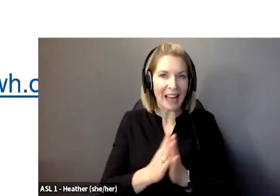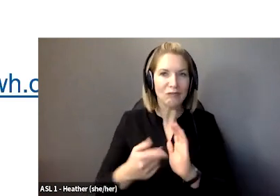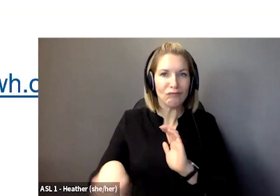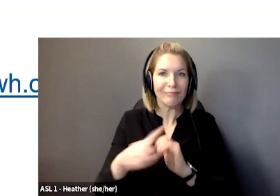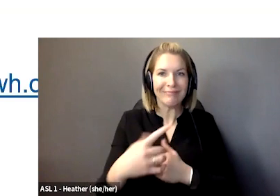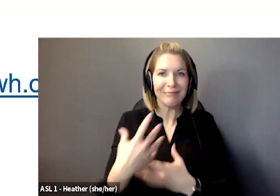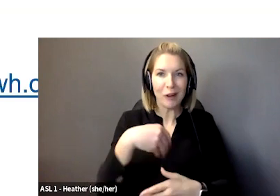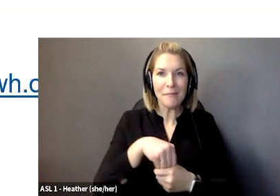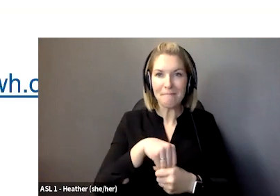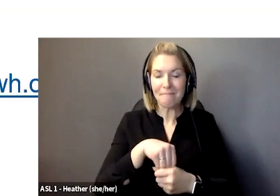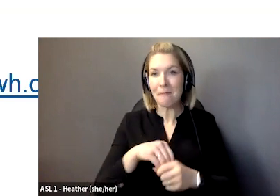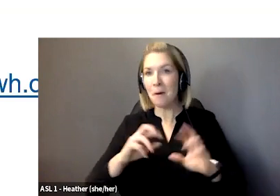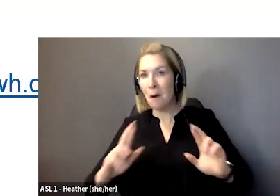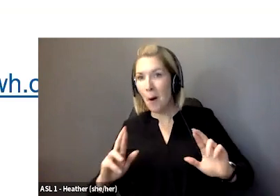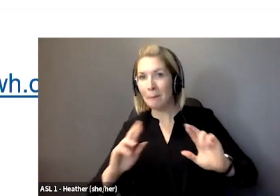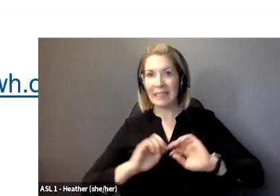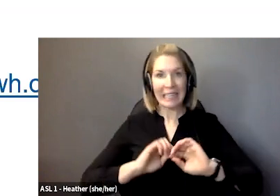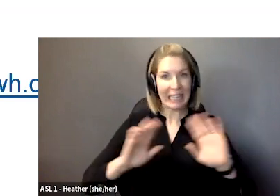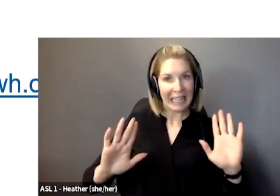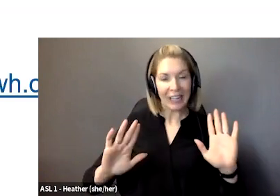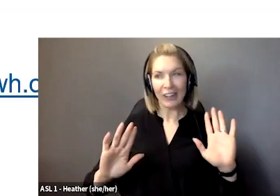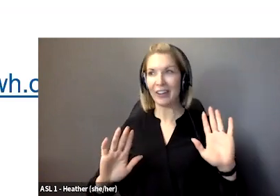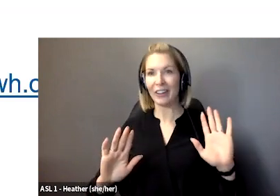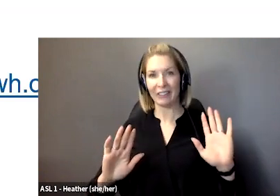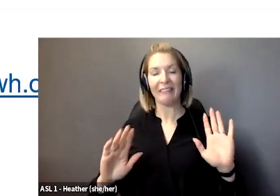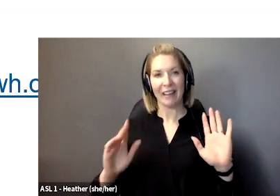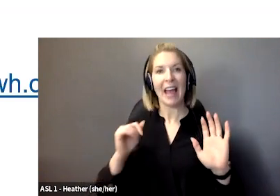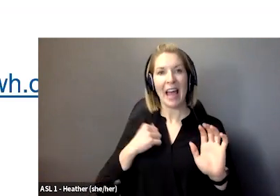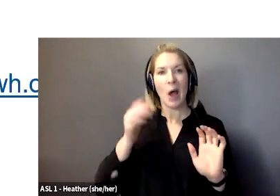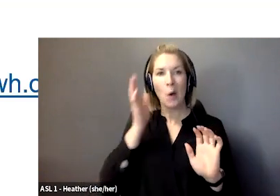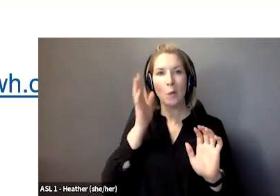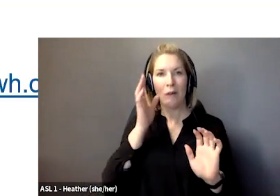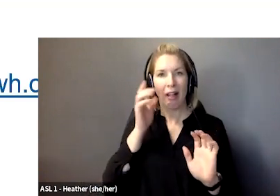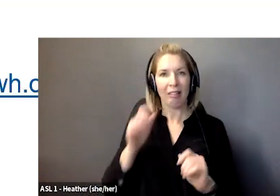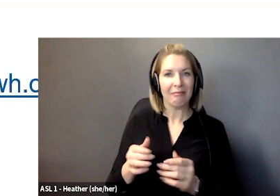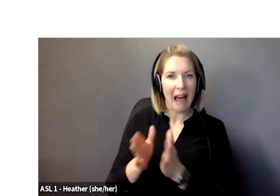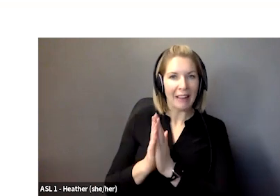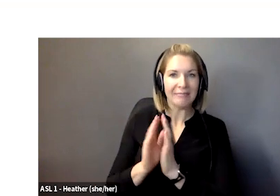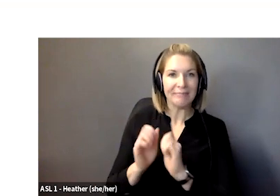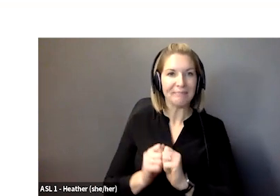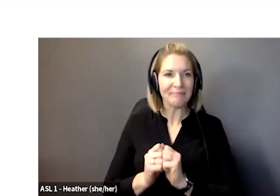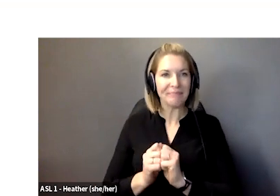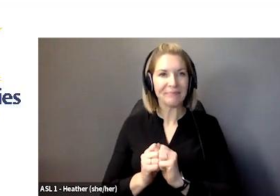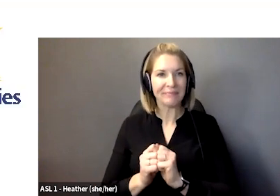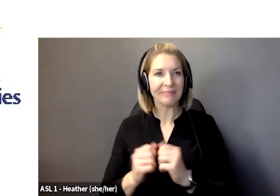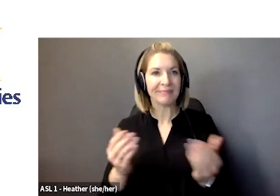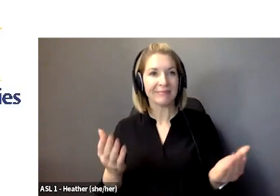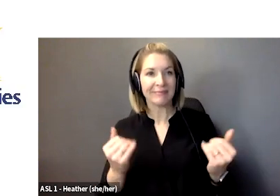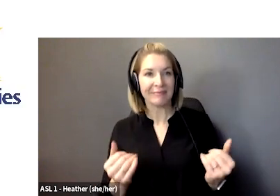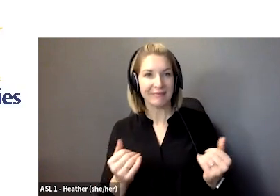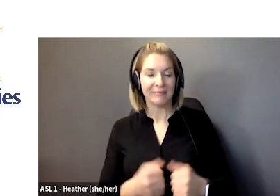clear. And if not, feel free to ask some questions and we can field them. Next slide, please, Kate.